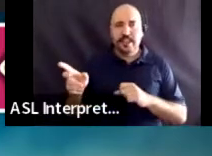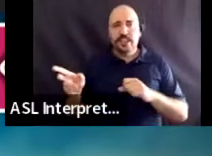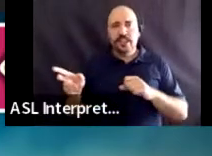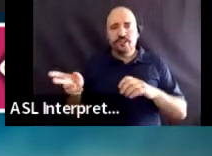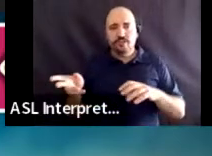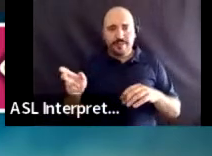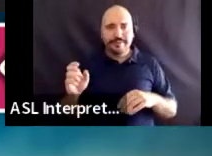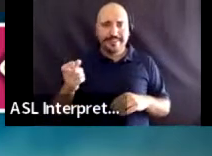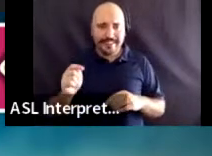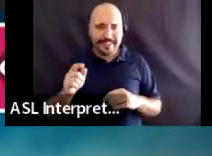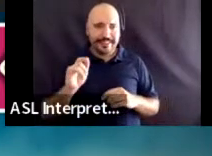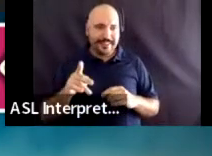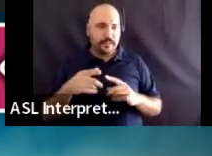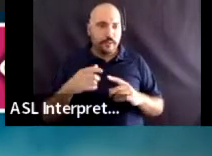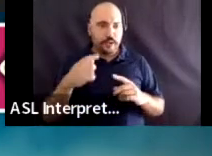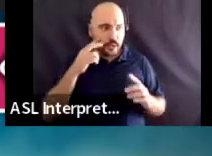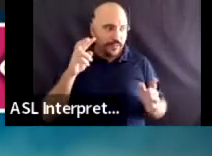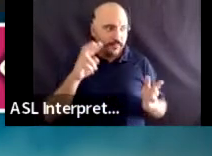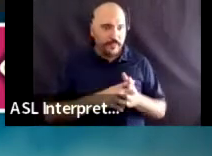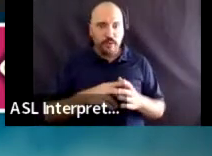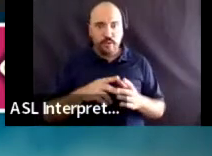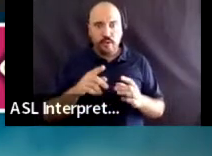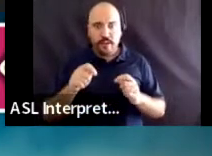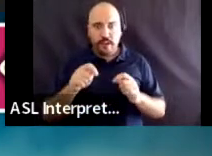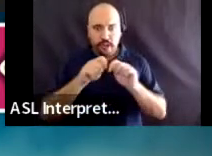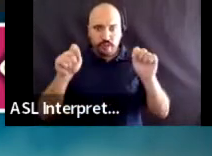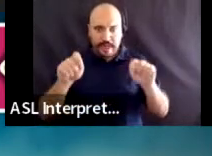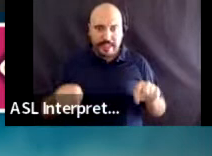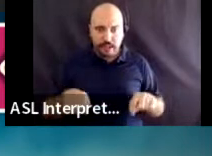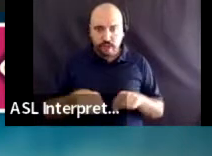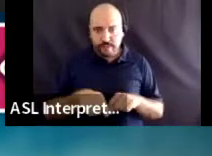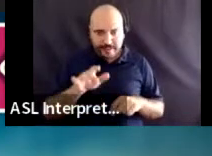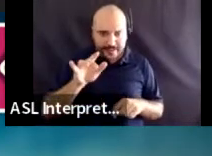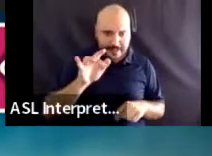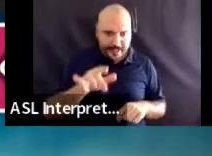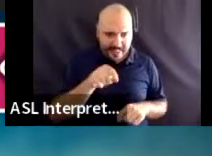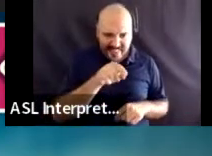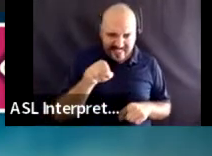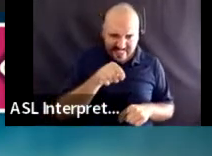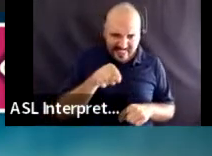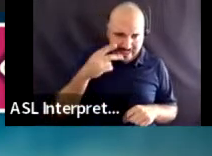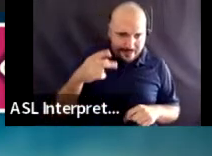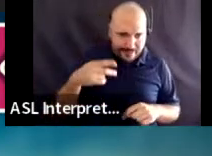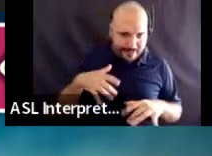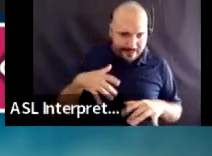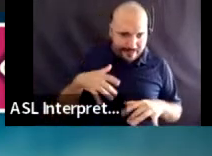So if you want to view the transcript in a separate window, you can do that. So that is in the chat now.